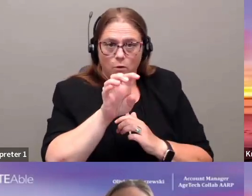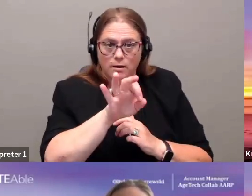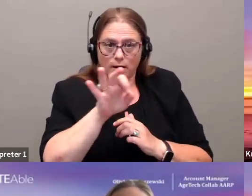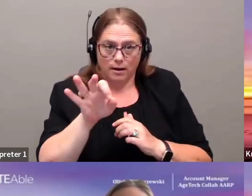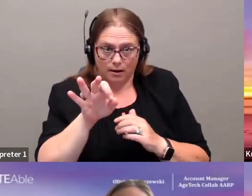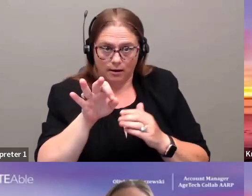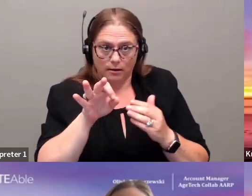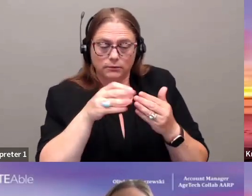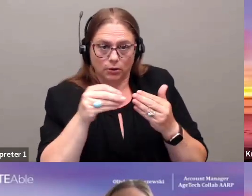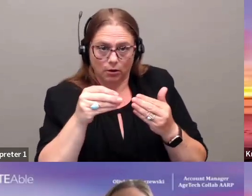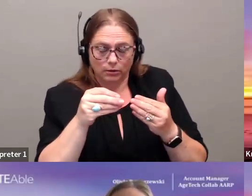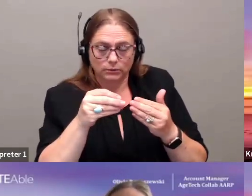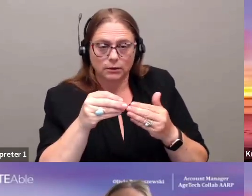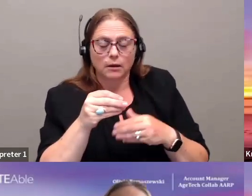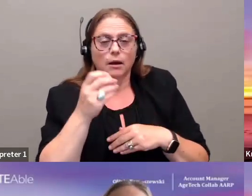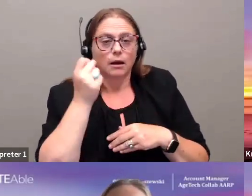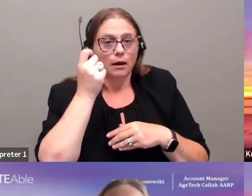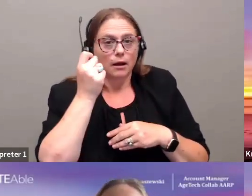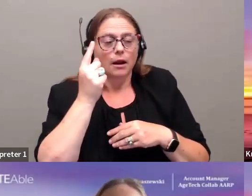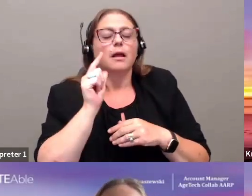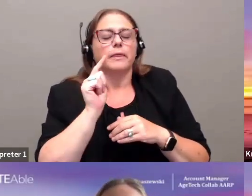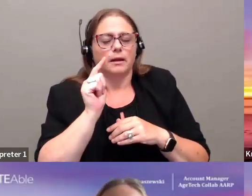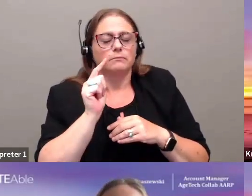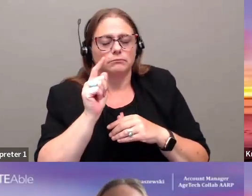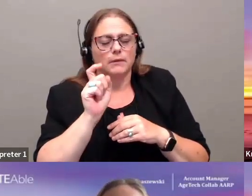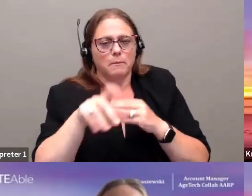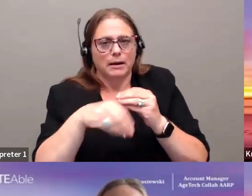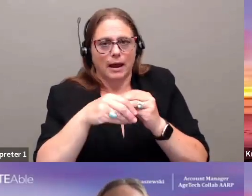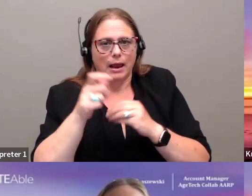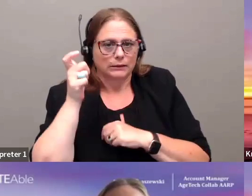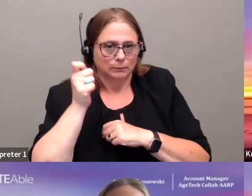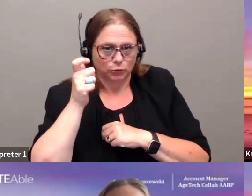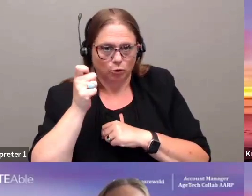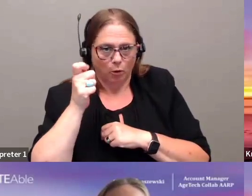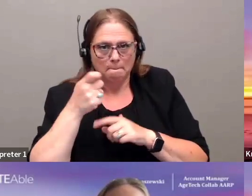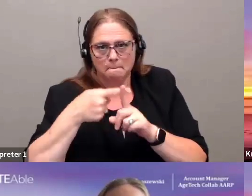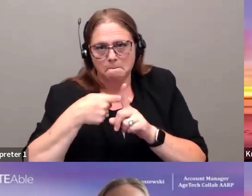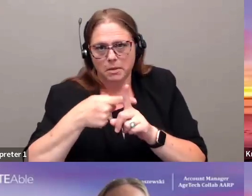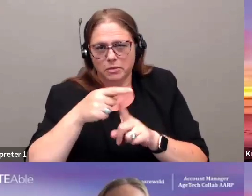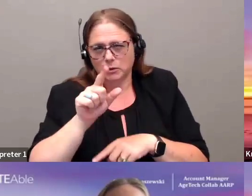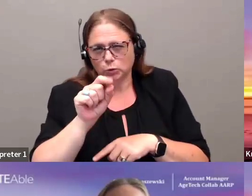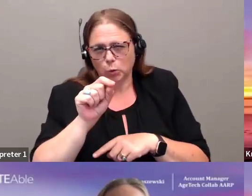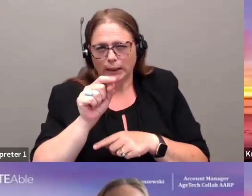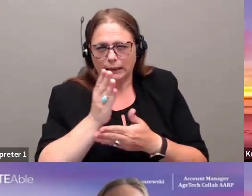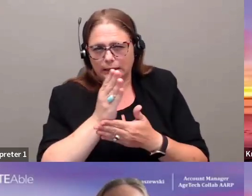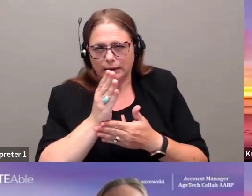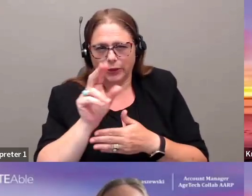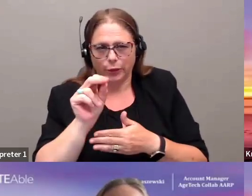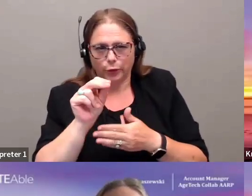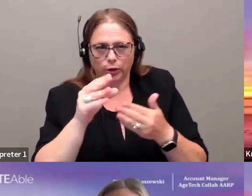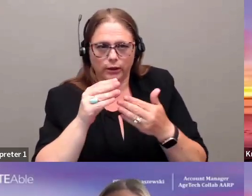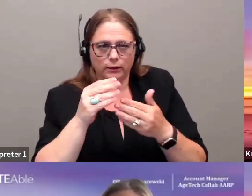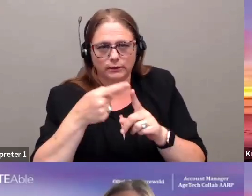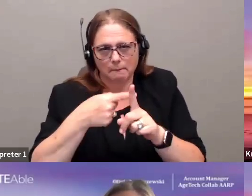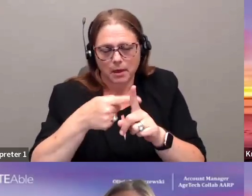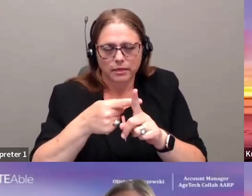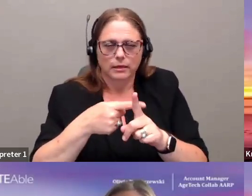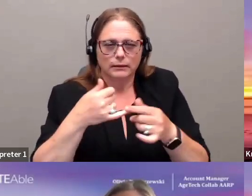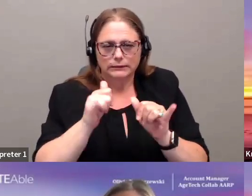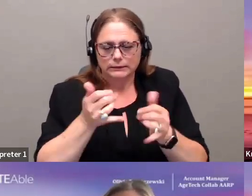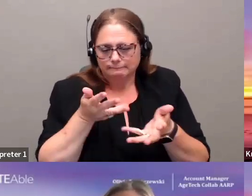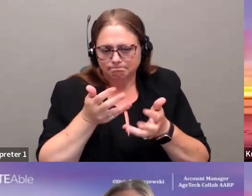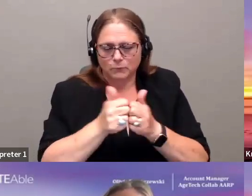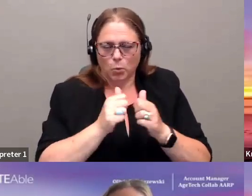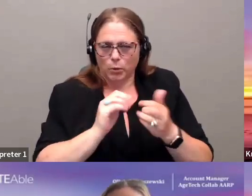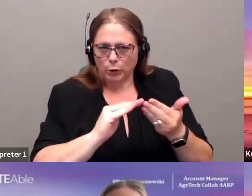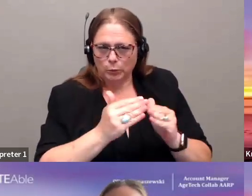$1,499. There'd be a subsequent subscription attached to that at $20 to $30 a month, still working with our community to figure out kind of the price target there.